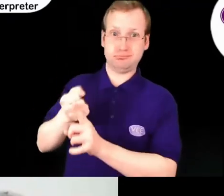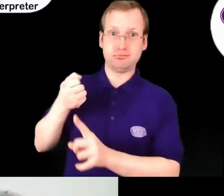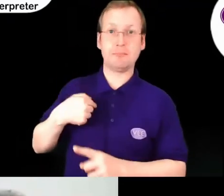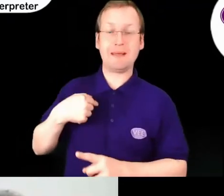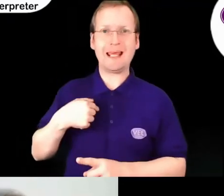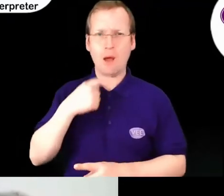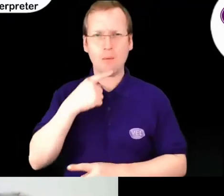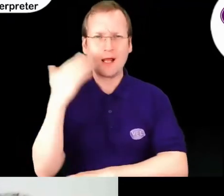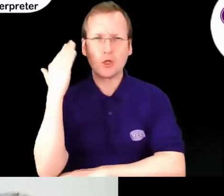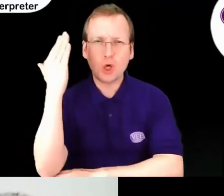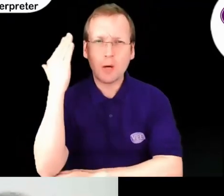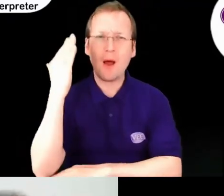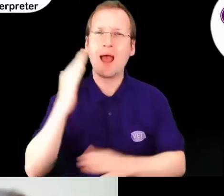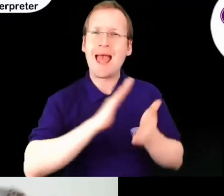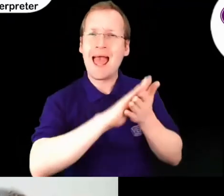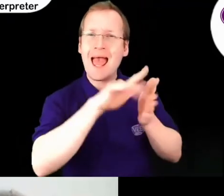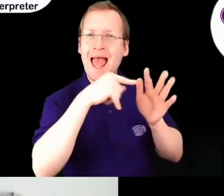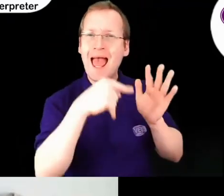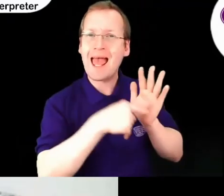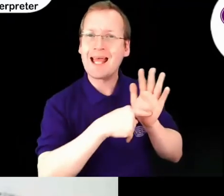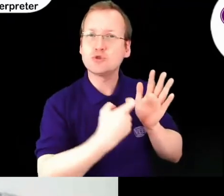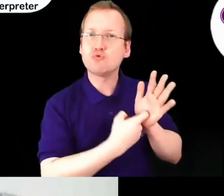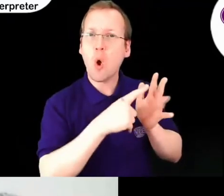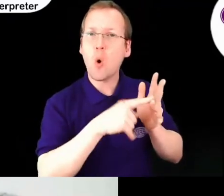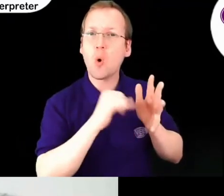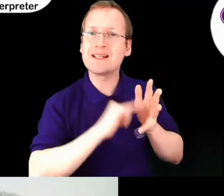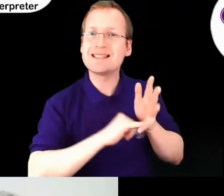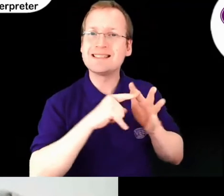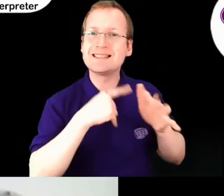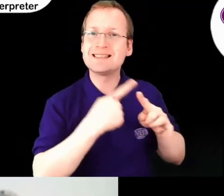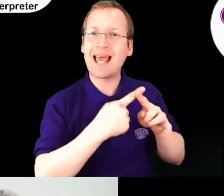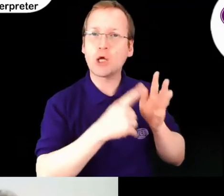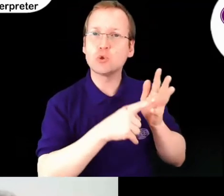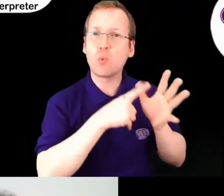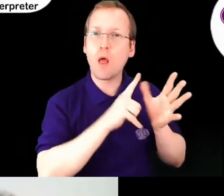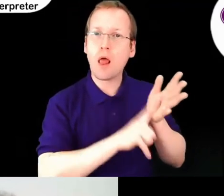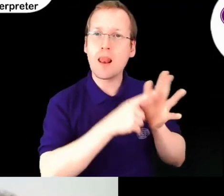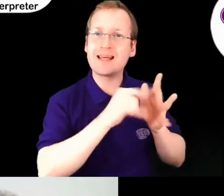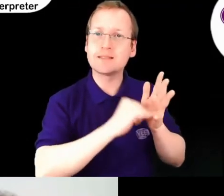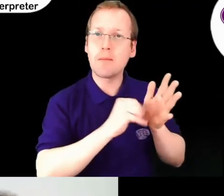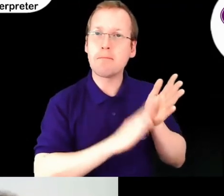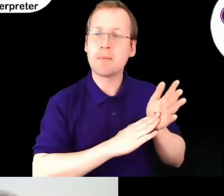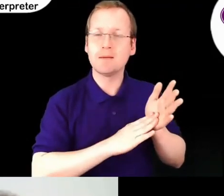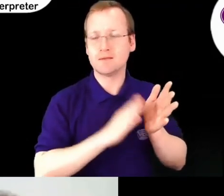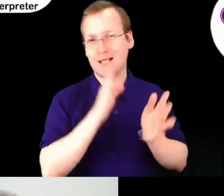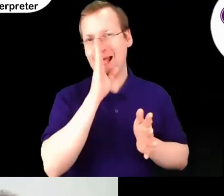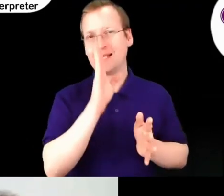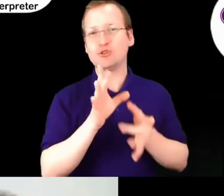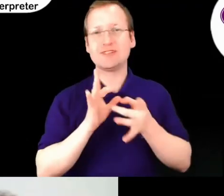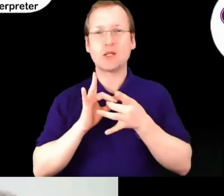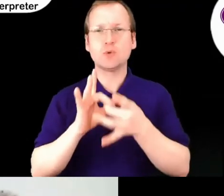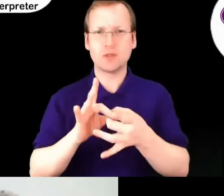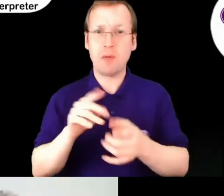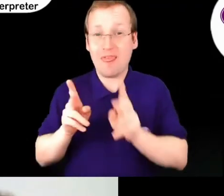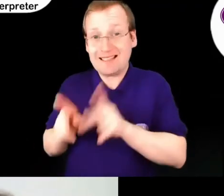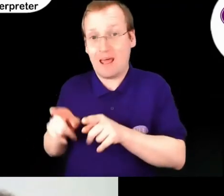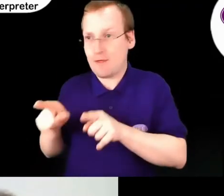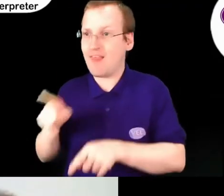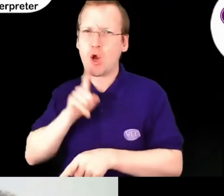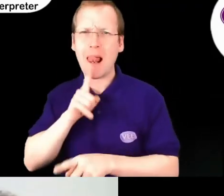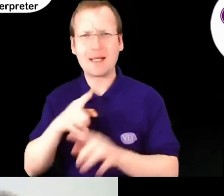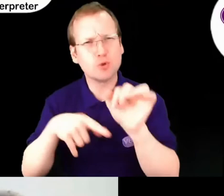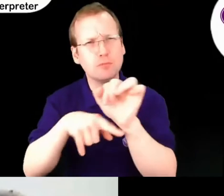talk about heterosexualism, but the genesis is that this wee girl's death has to be prevented from